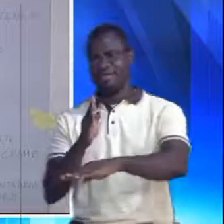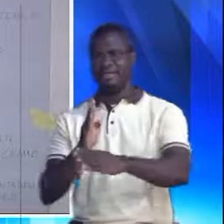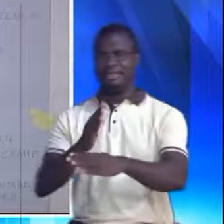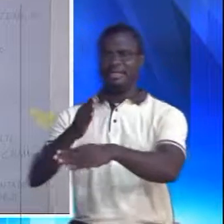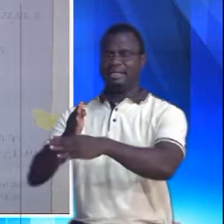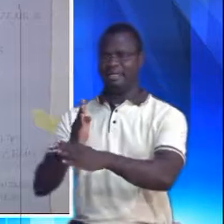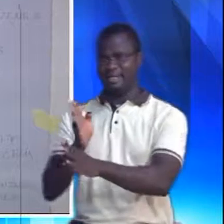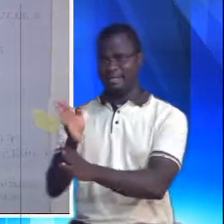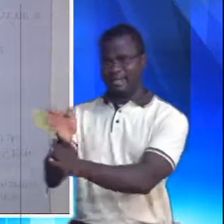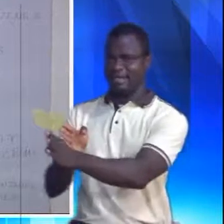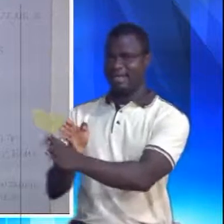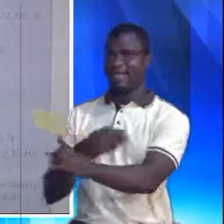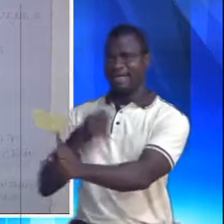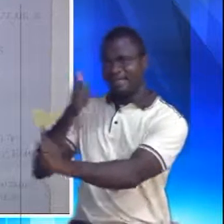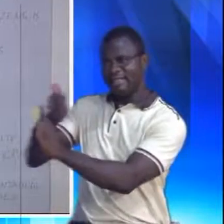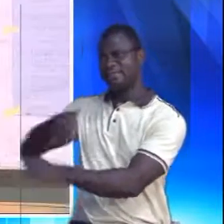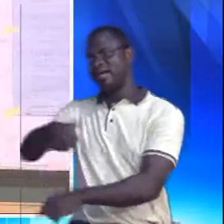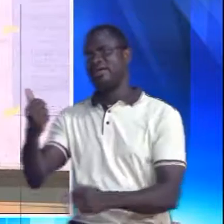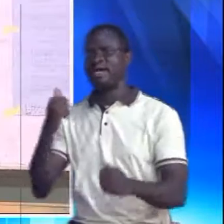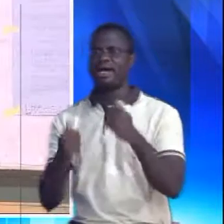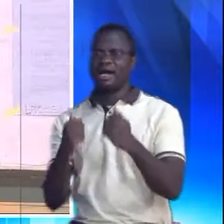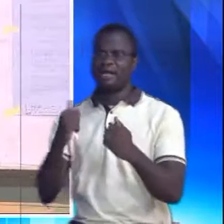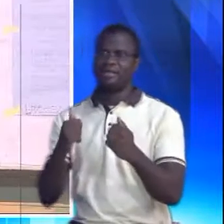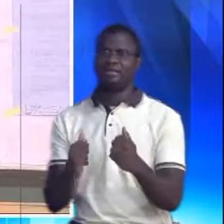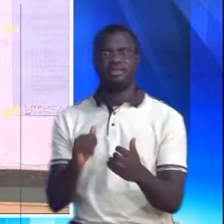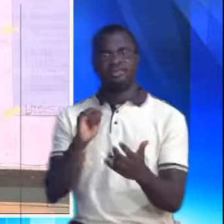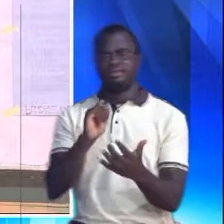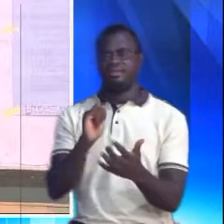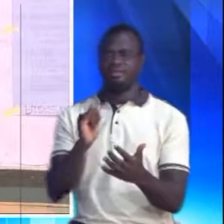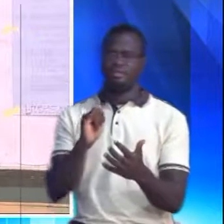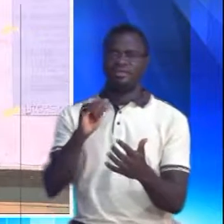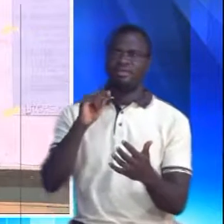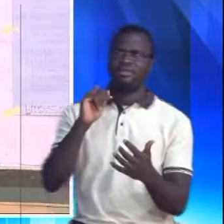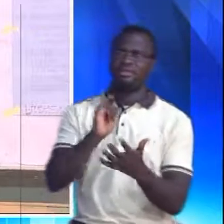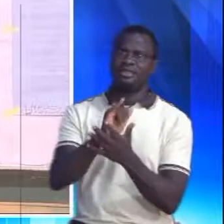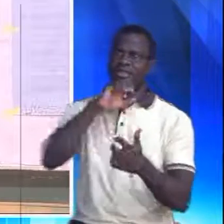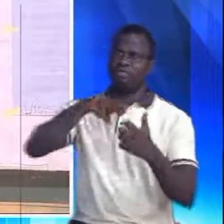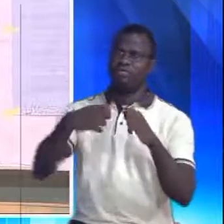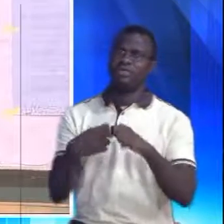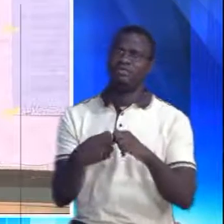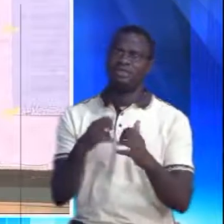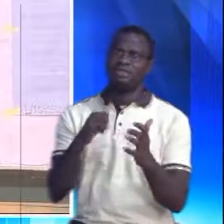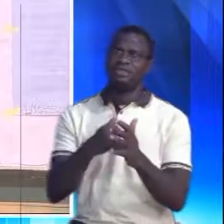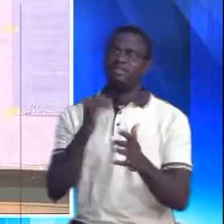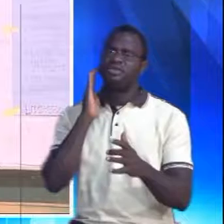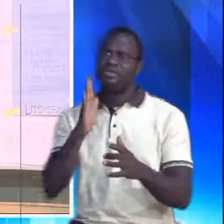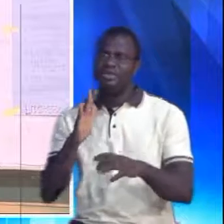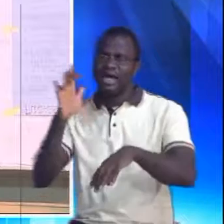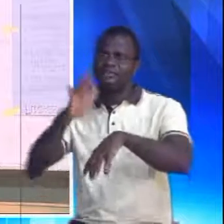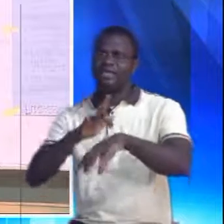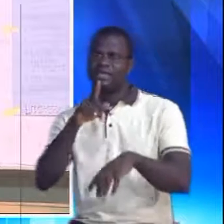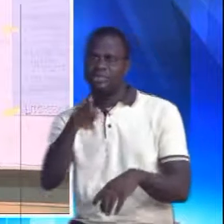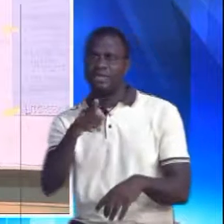And I know that I'm not the only person who has the right to use that public good. Within the town, I'm driving at the speed